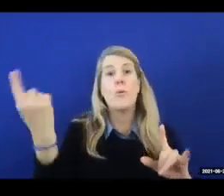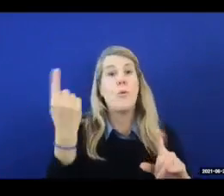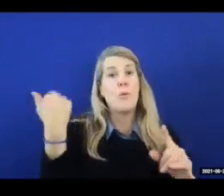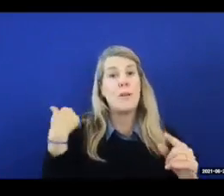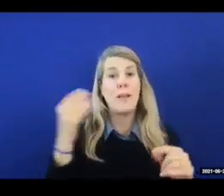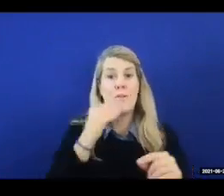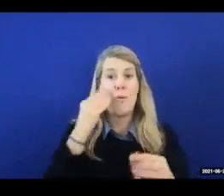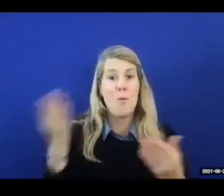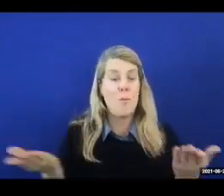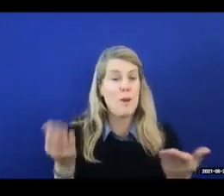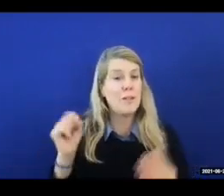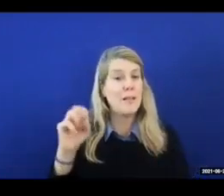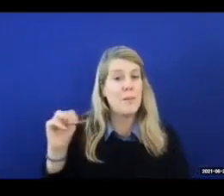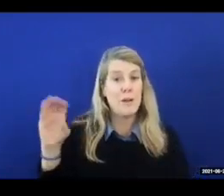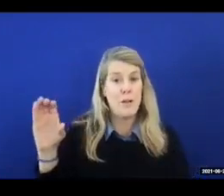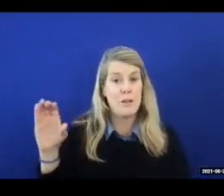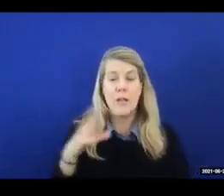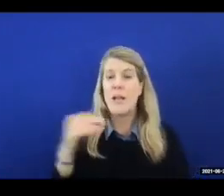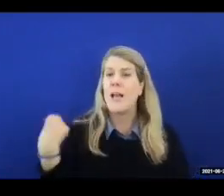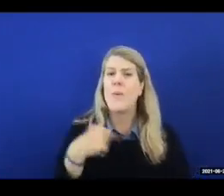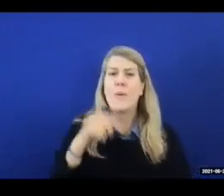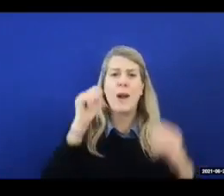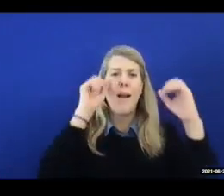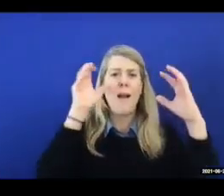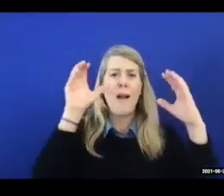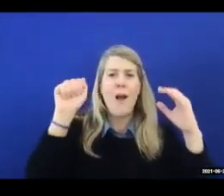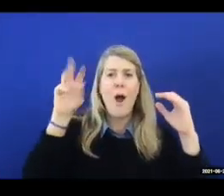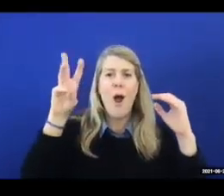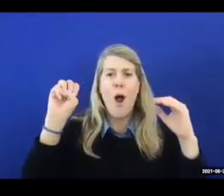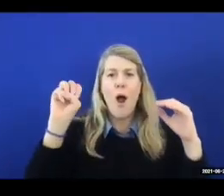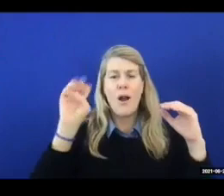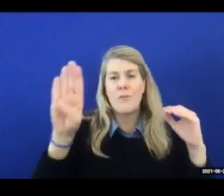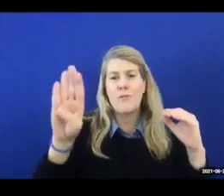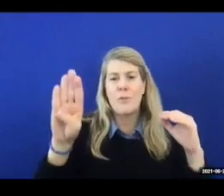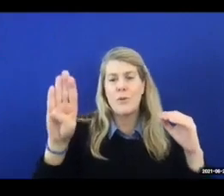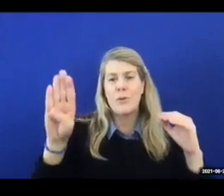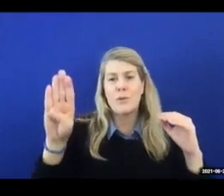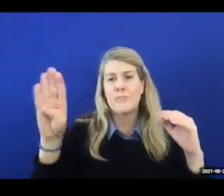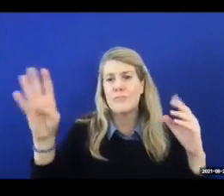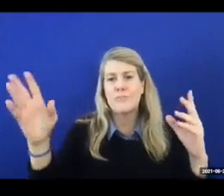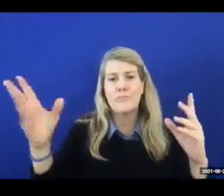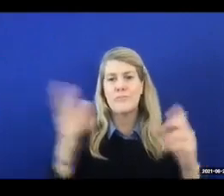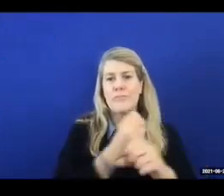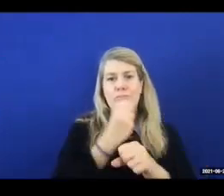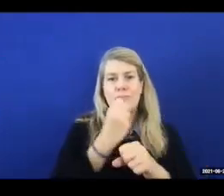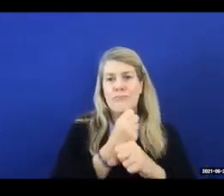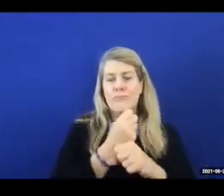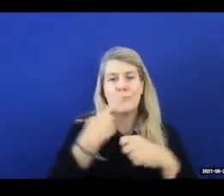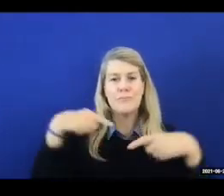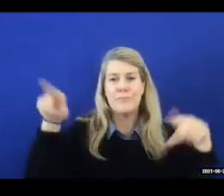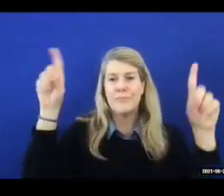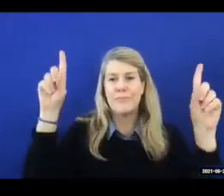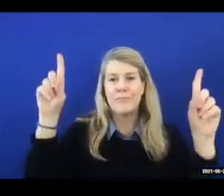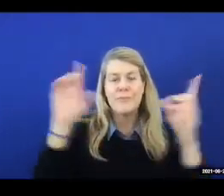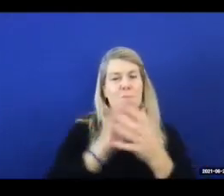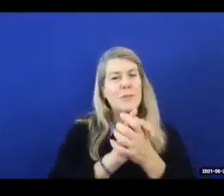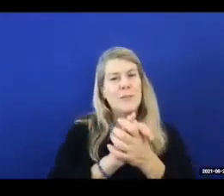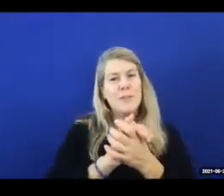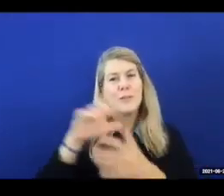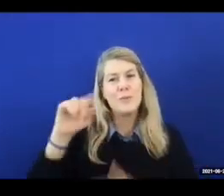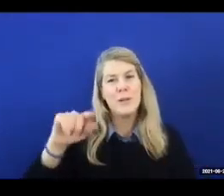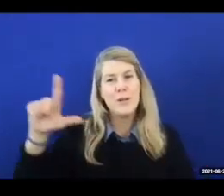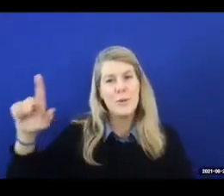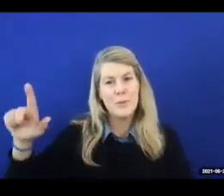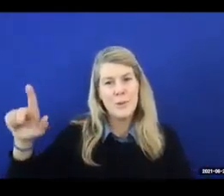Santa Monica College, and we are in awe of your achievements. Congratulations to you, the class of 2021, on an